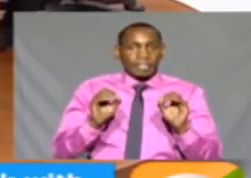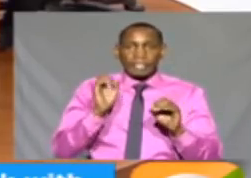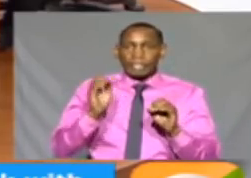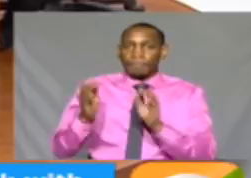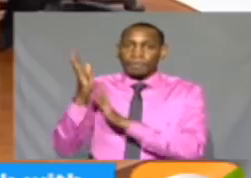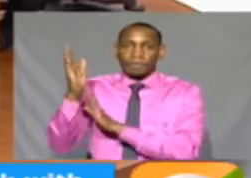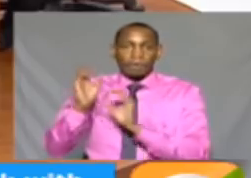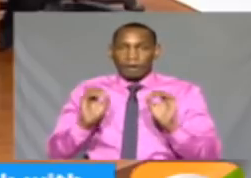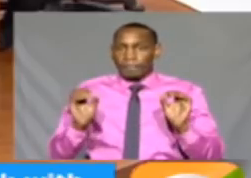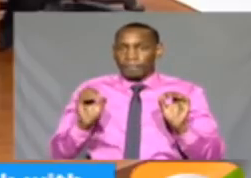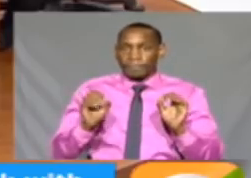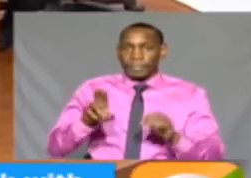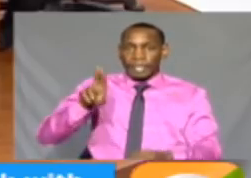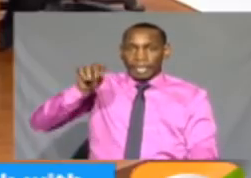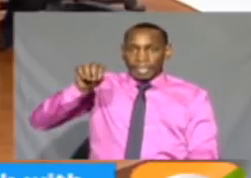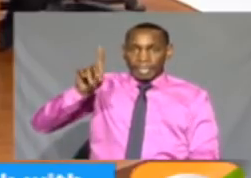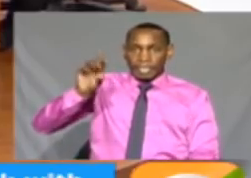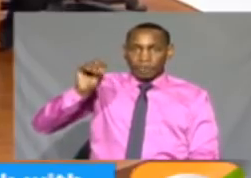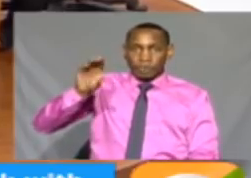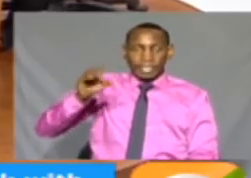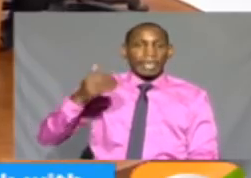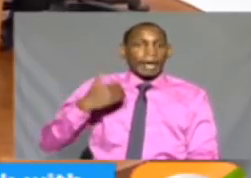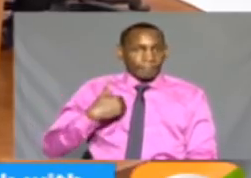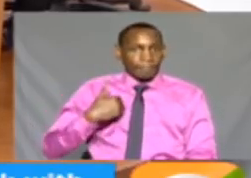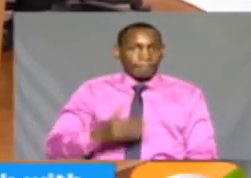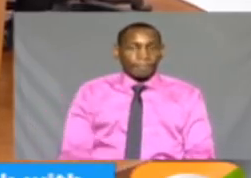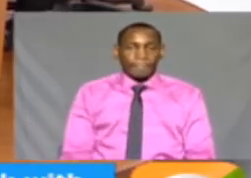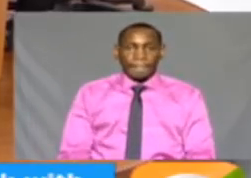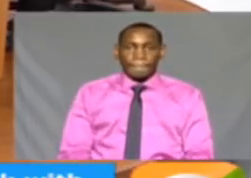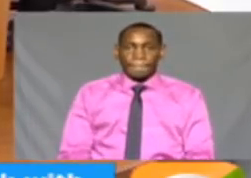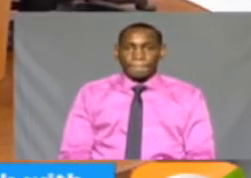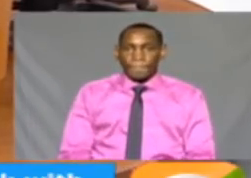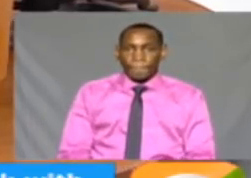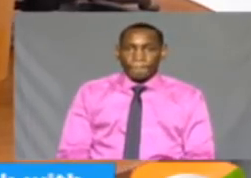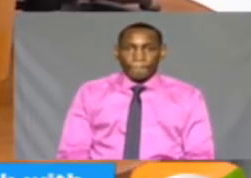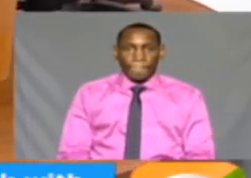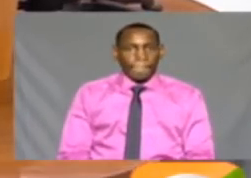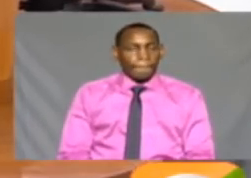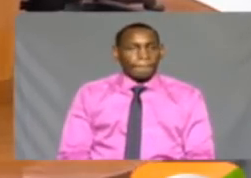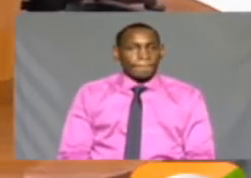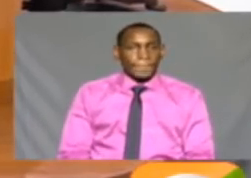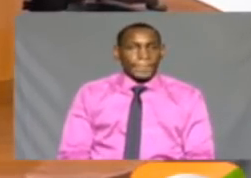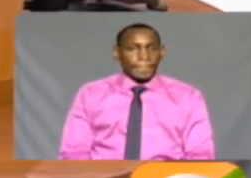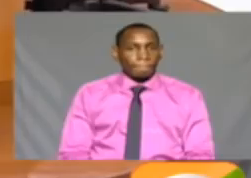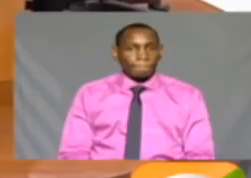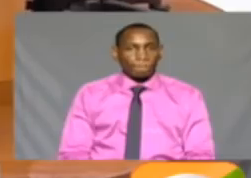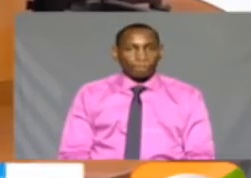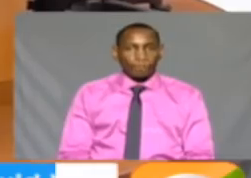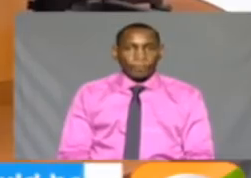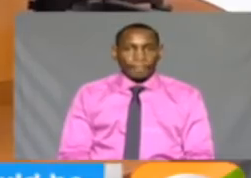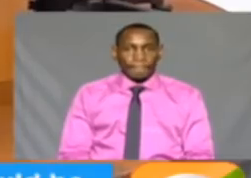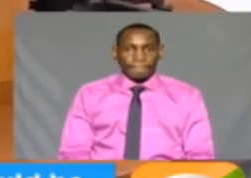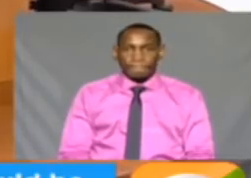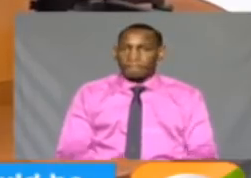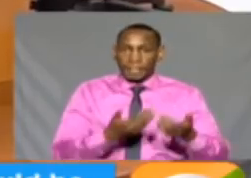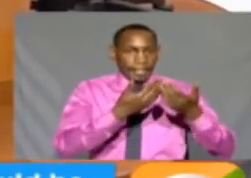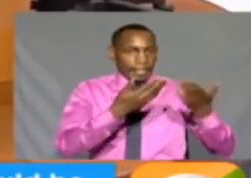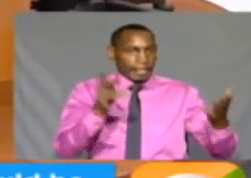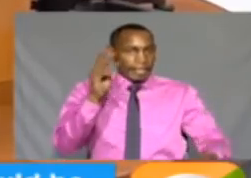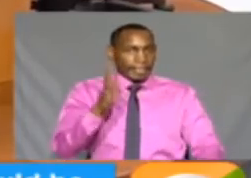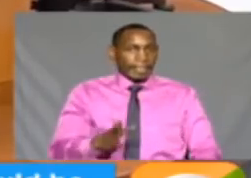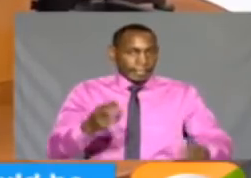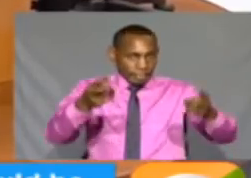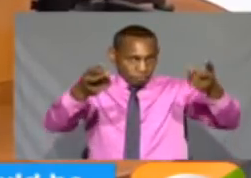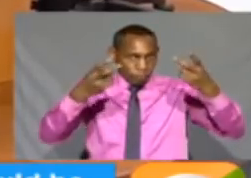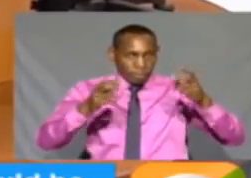exist, NDOC does exist. But yet the Coast Guard exists. But Linus, I mean, for any Kenyan watching,